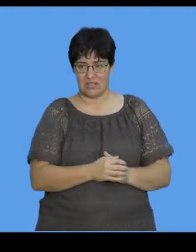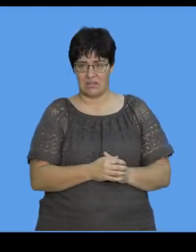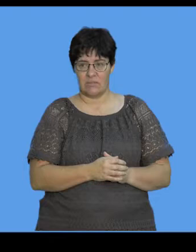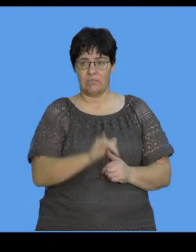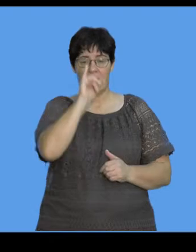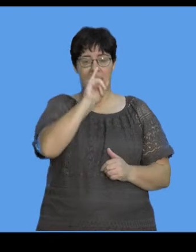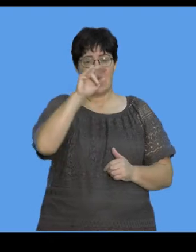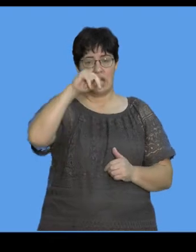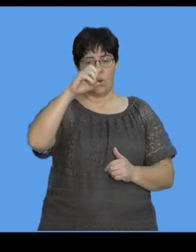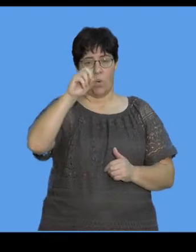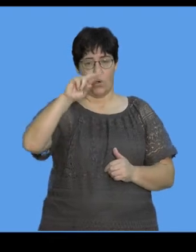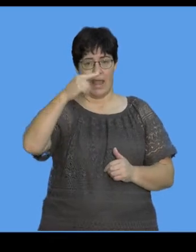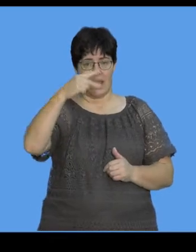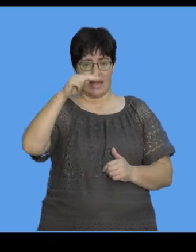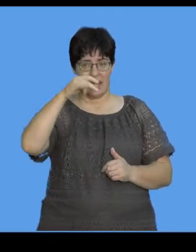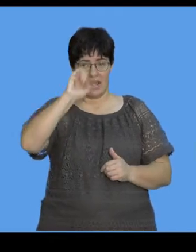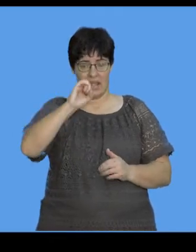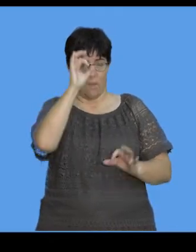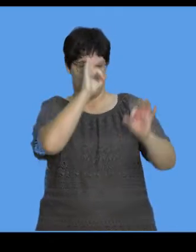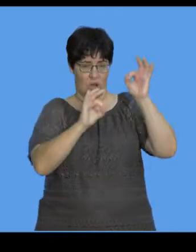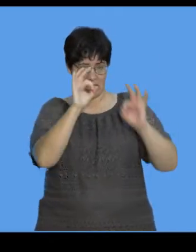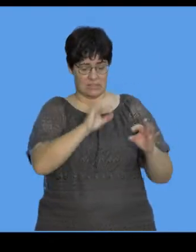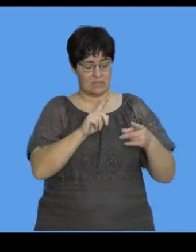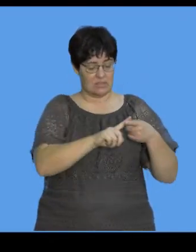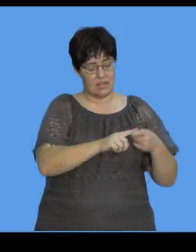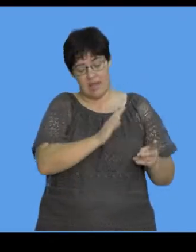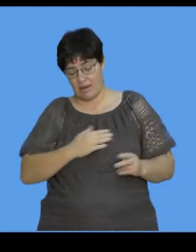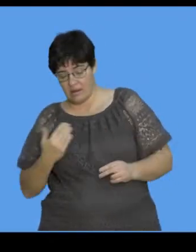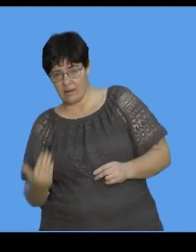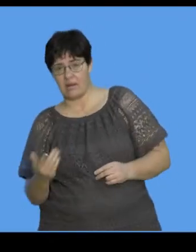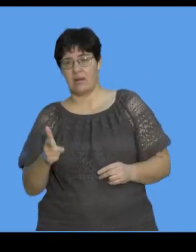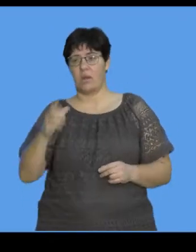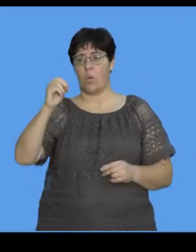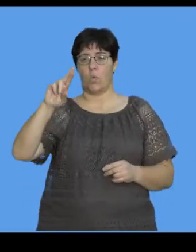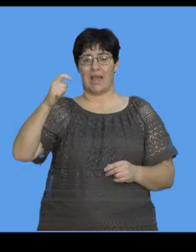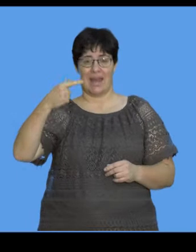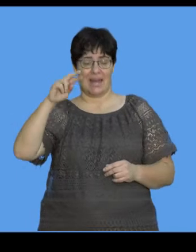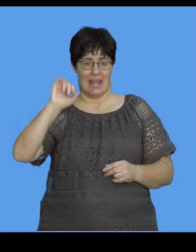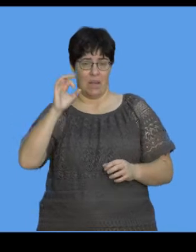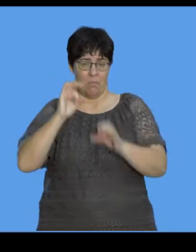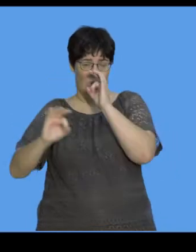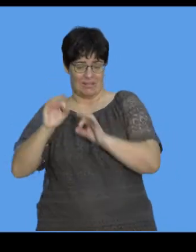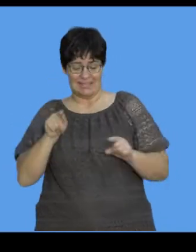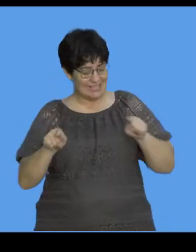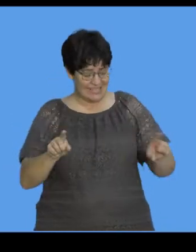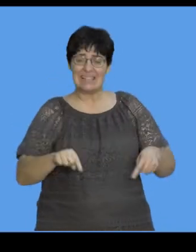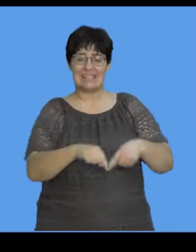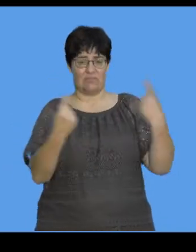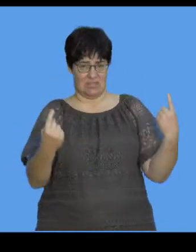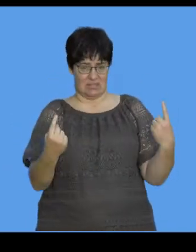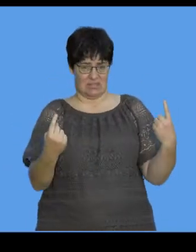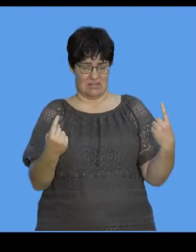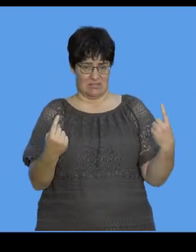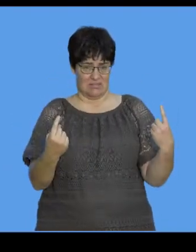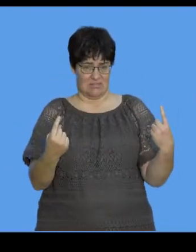inorganic molecules, all right, and organic molecules. Now, they are different. They have very similar